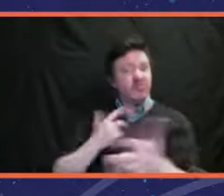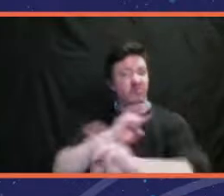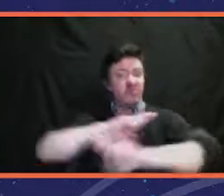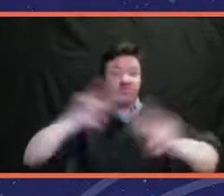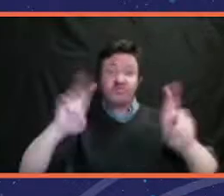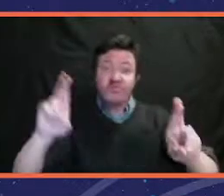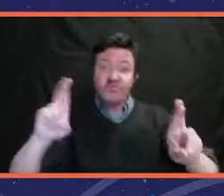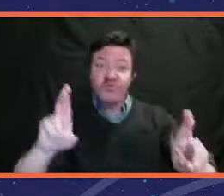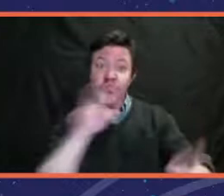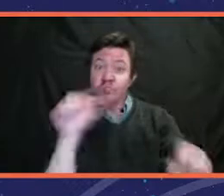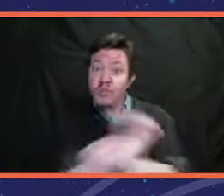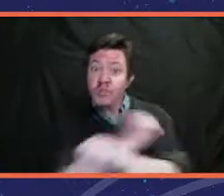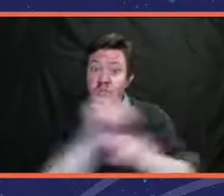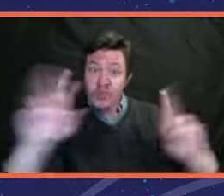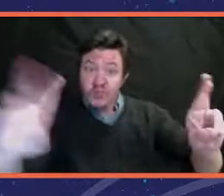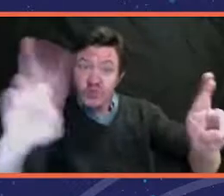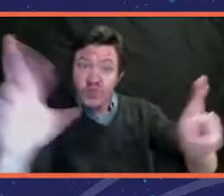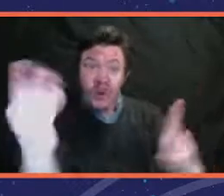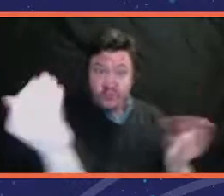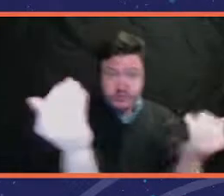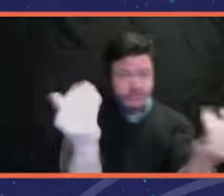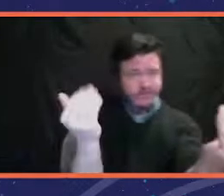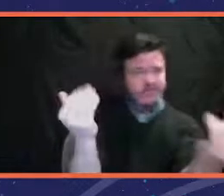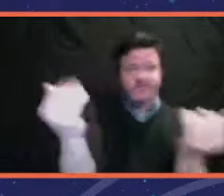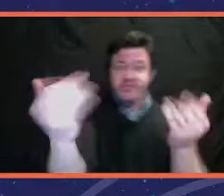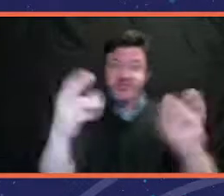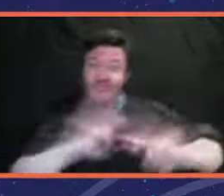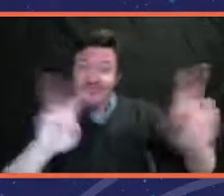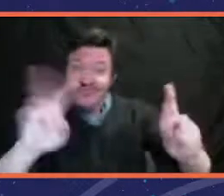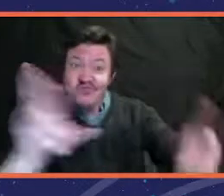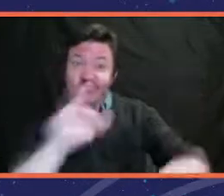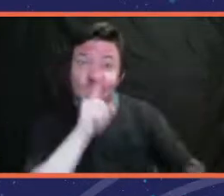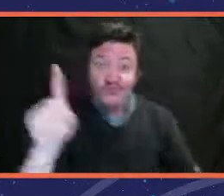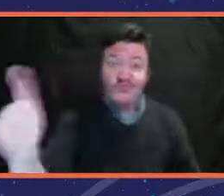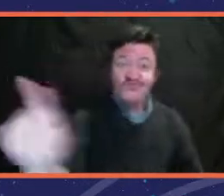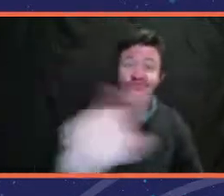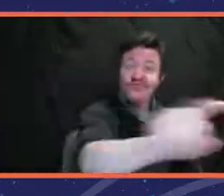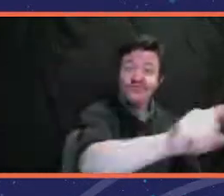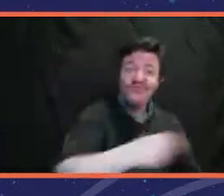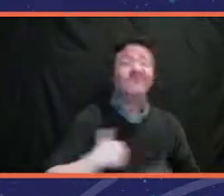you ready? You sure you ready? Okay, here we go.